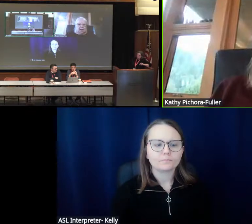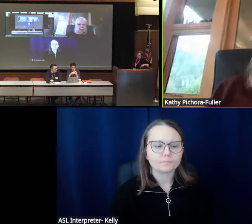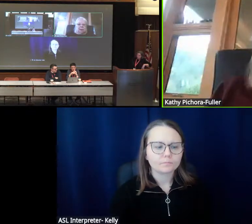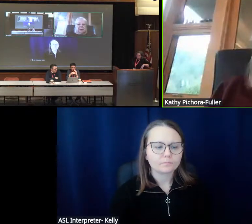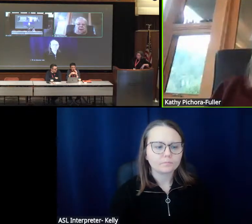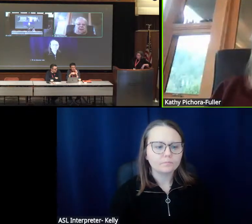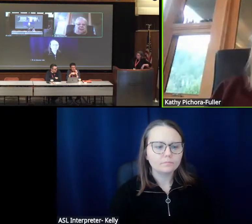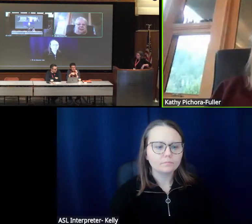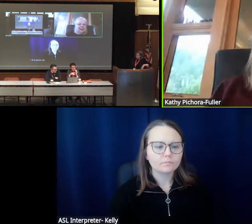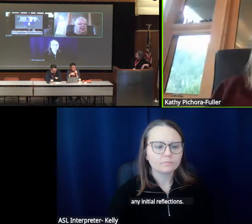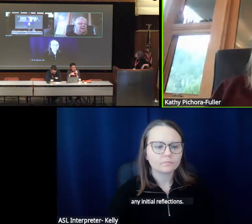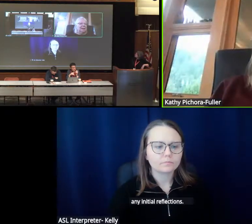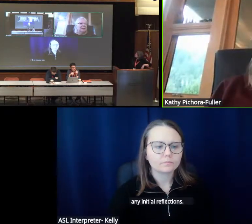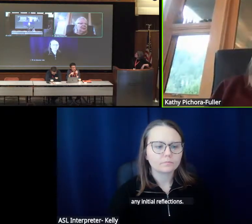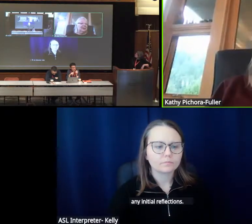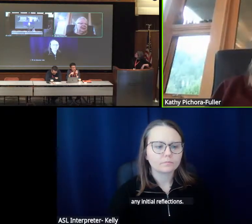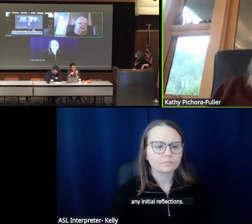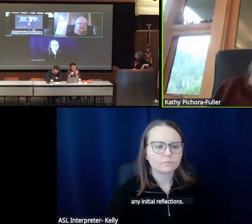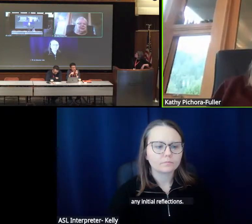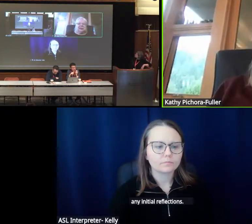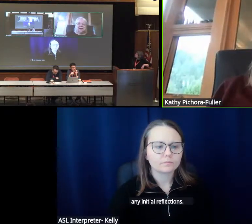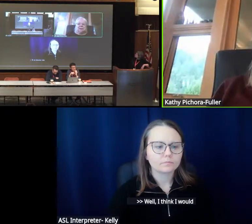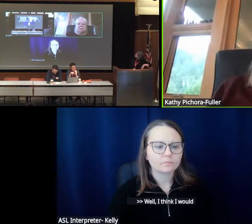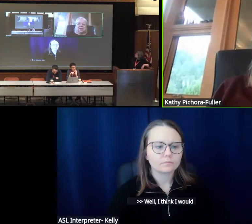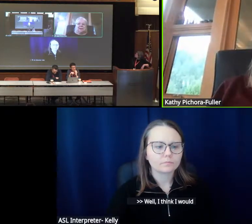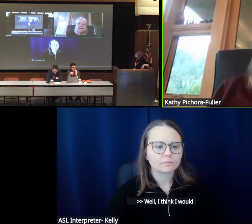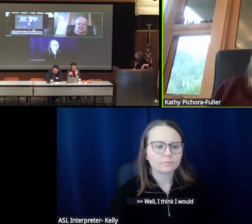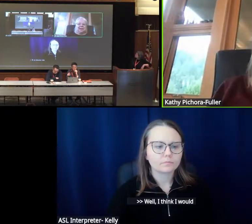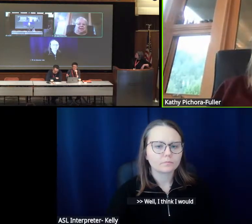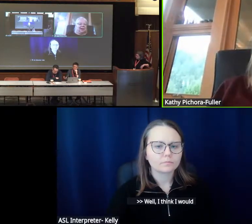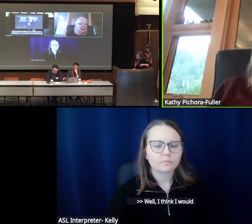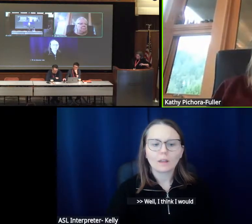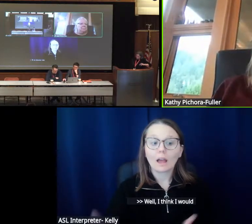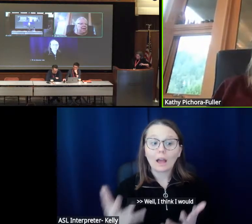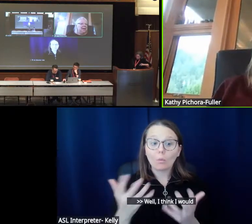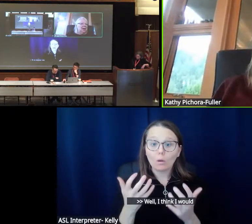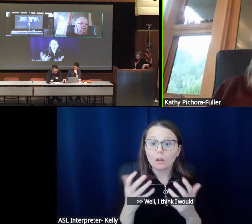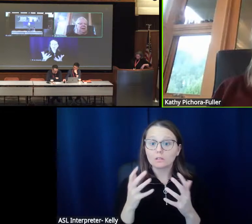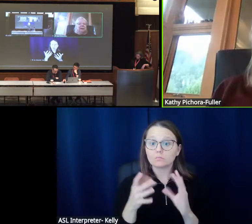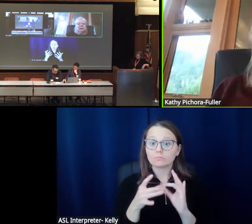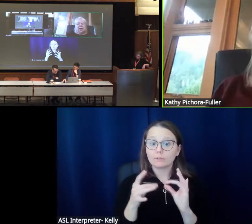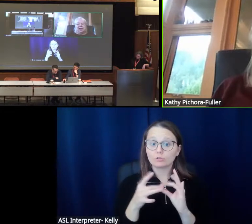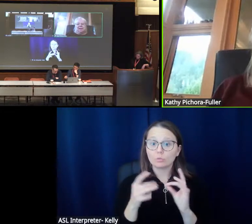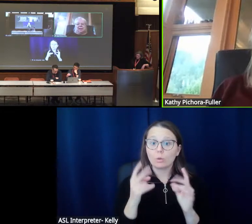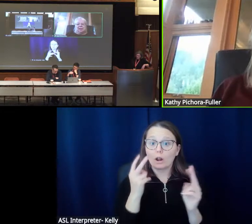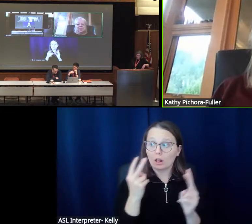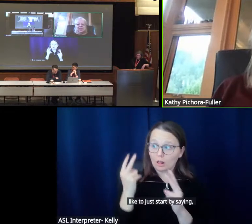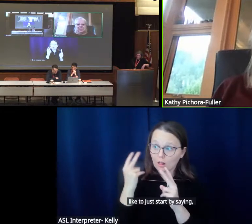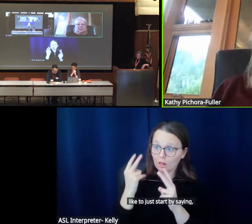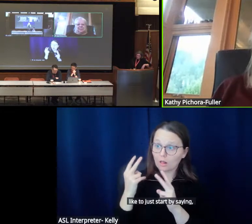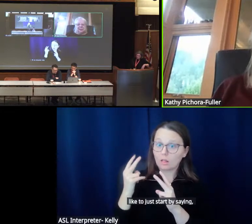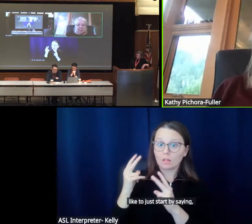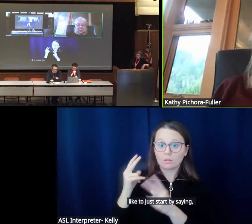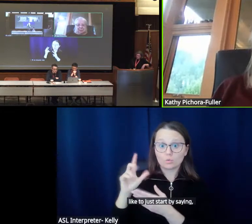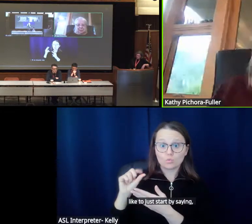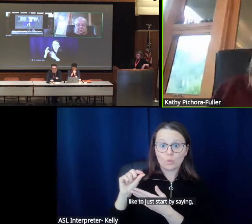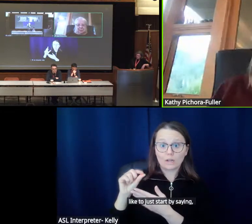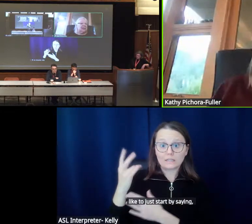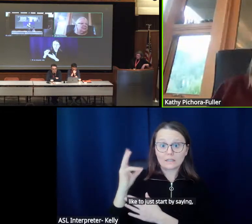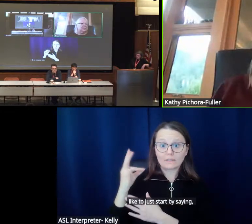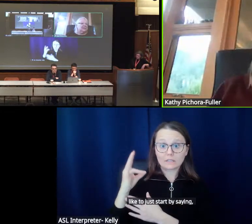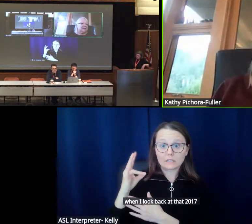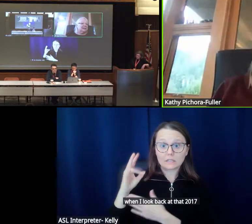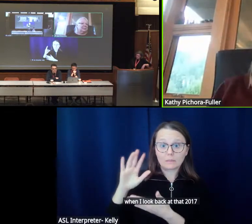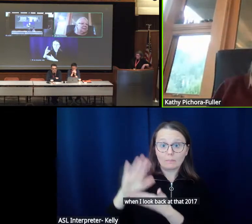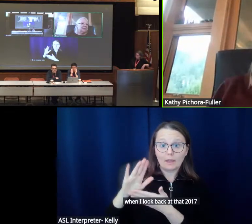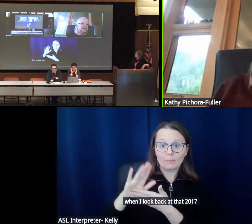Well, I think I would like to just start by saying, when I look back at that 2017 paper, which I have